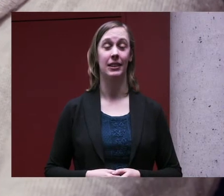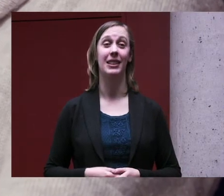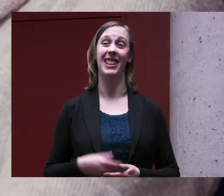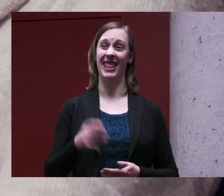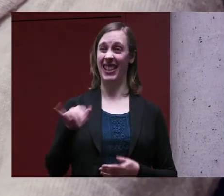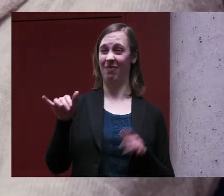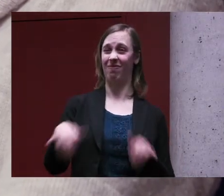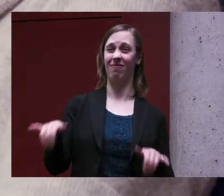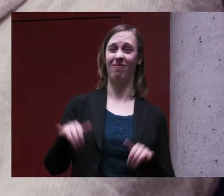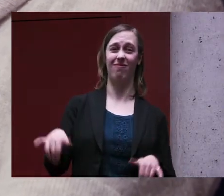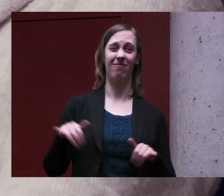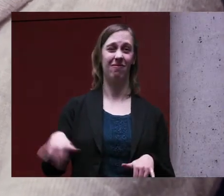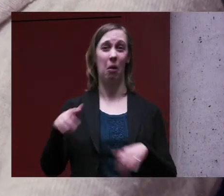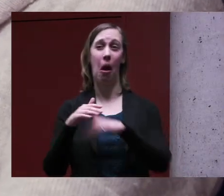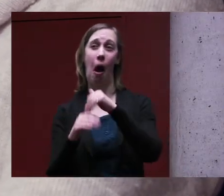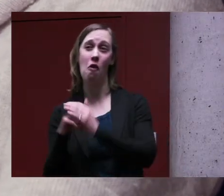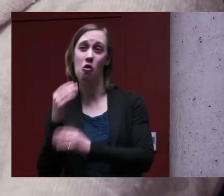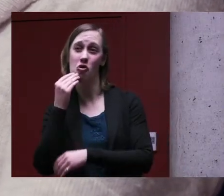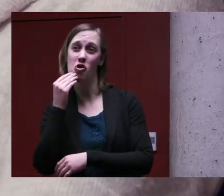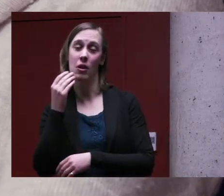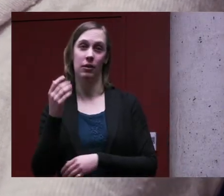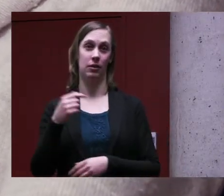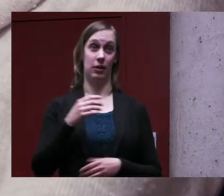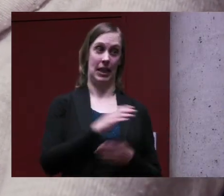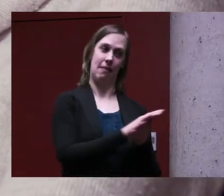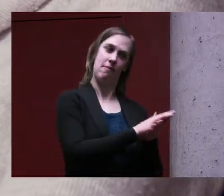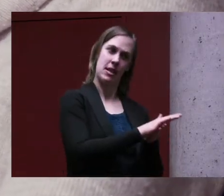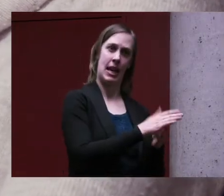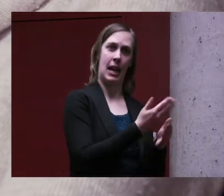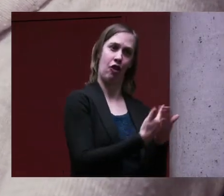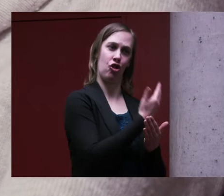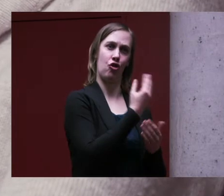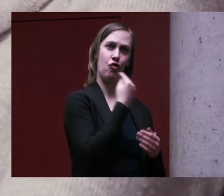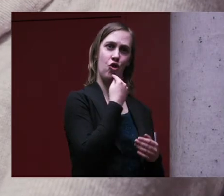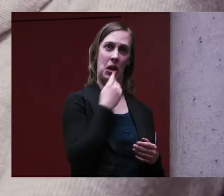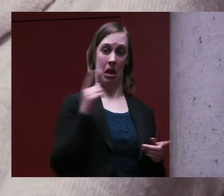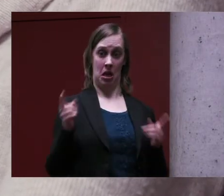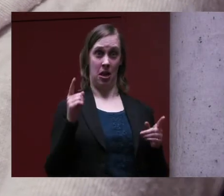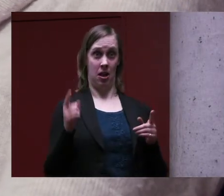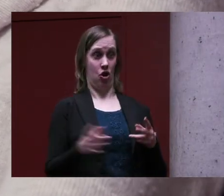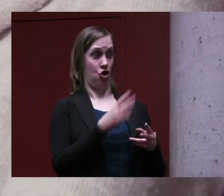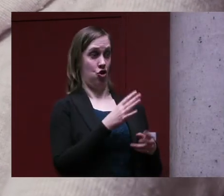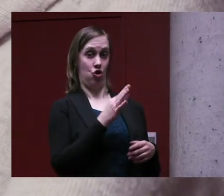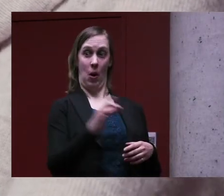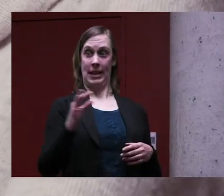Comfort food or clean food. There unfortunately isn't much of a choice.